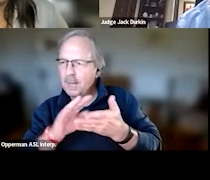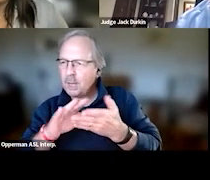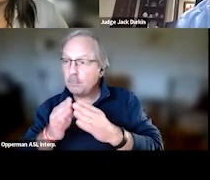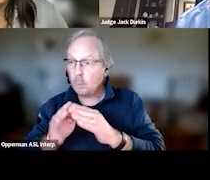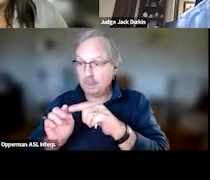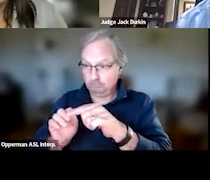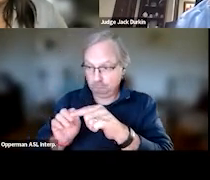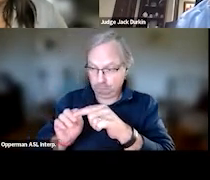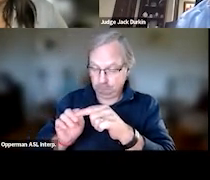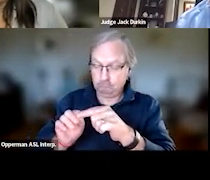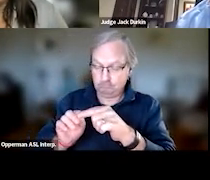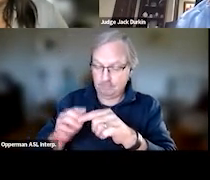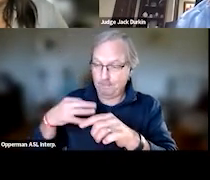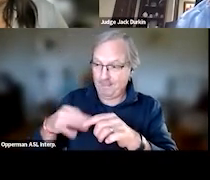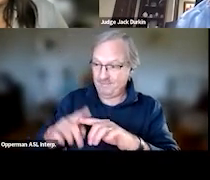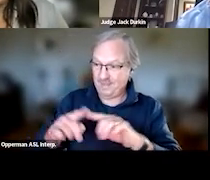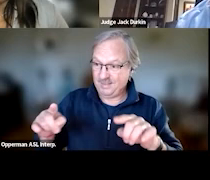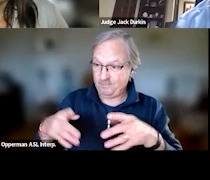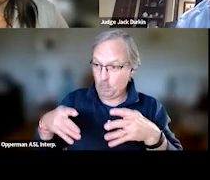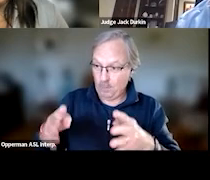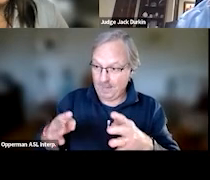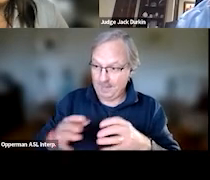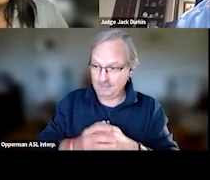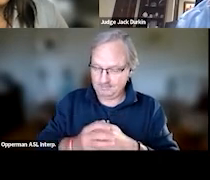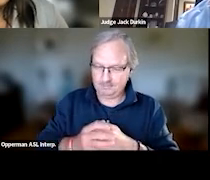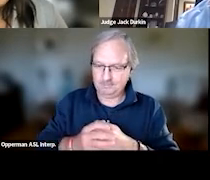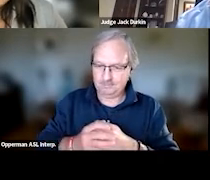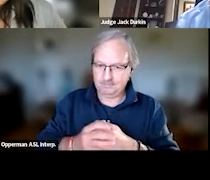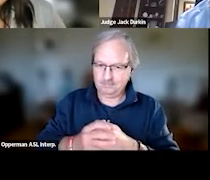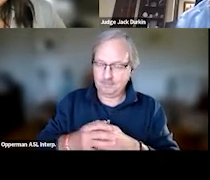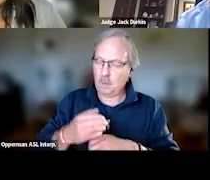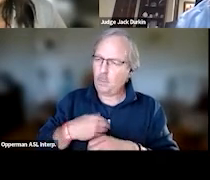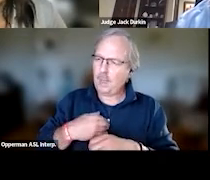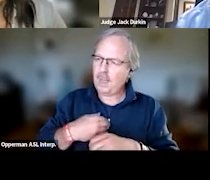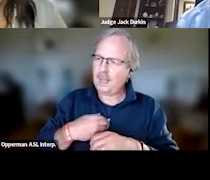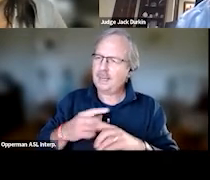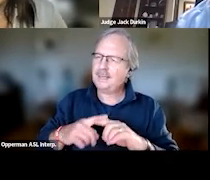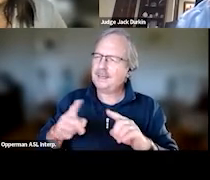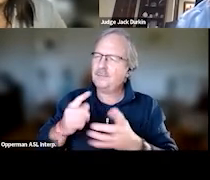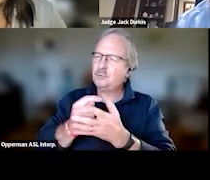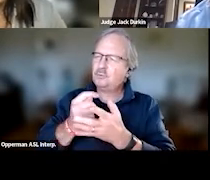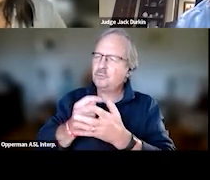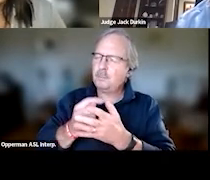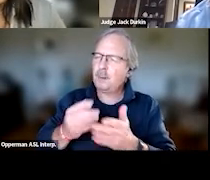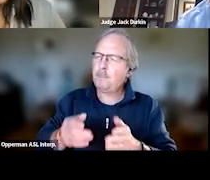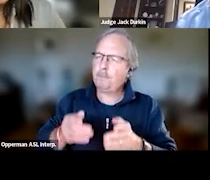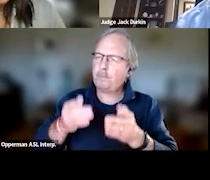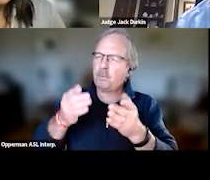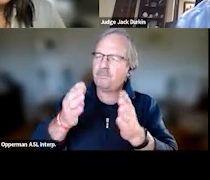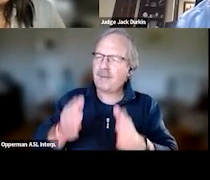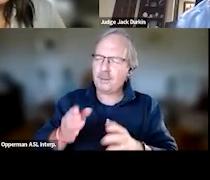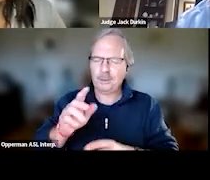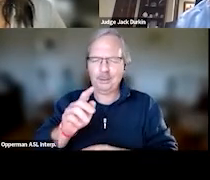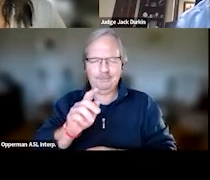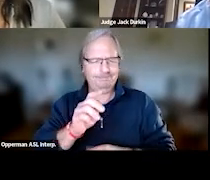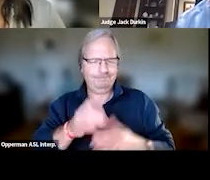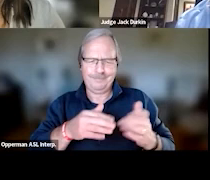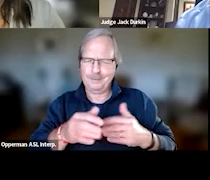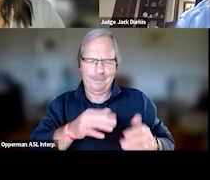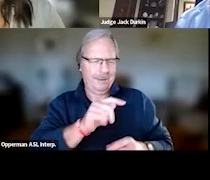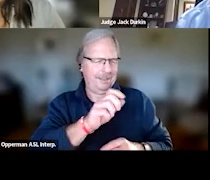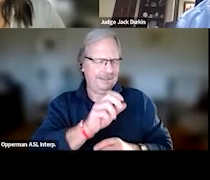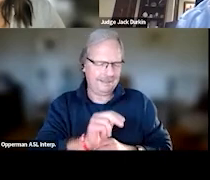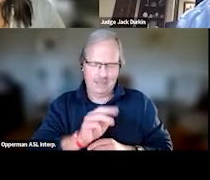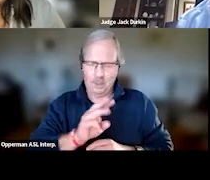benefiting in a different way, in that we had a number of treatment providers, whether it be in Tennessee or West Virginia